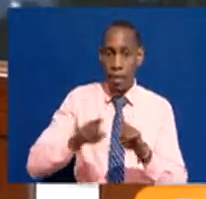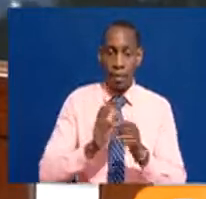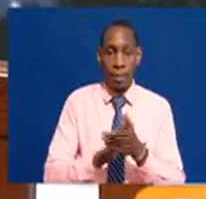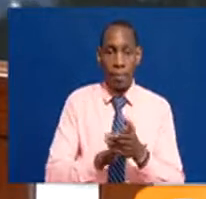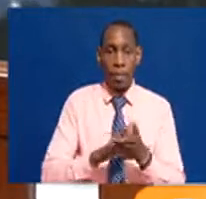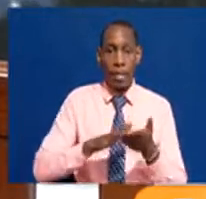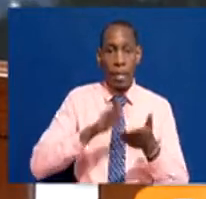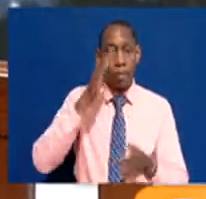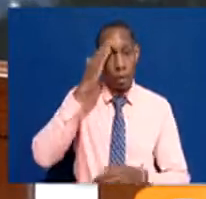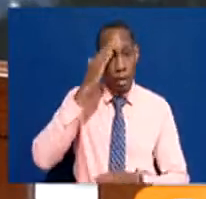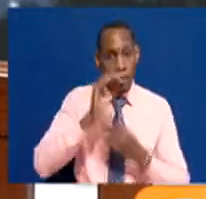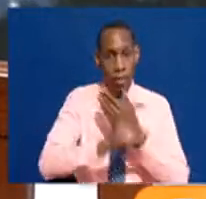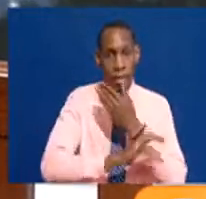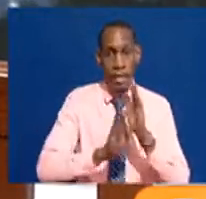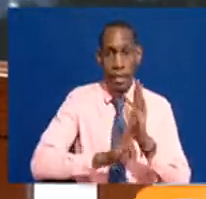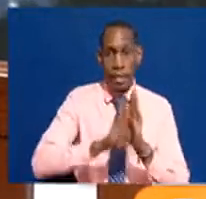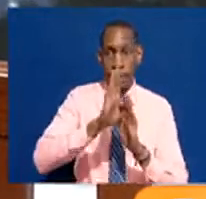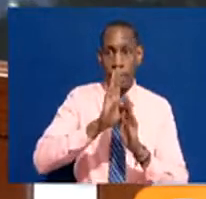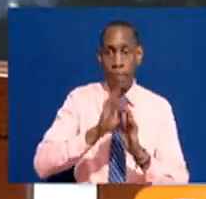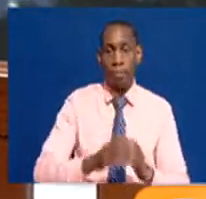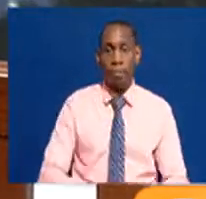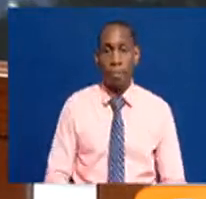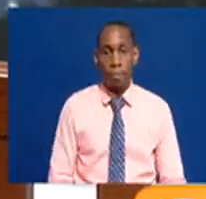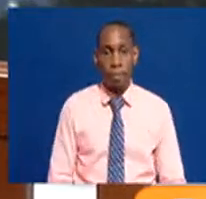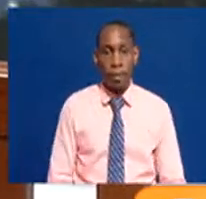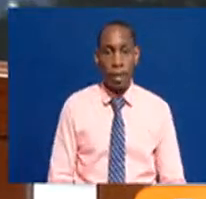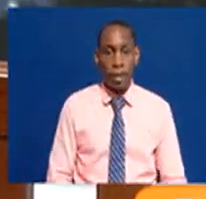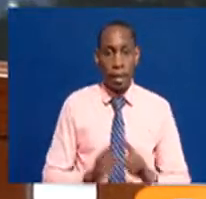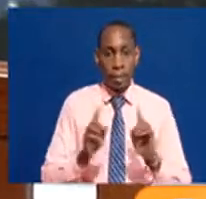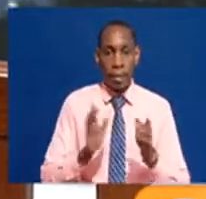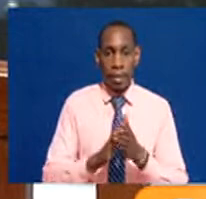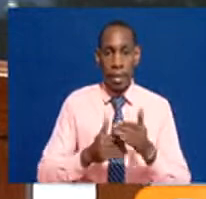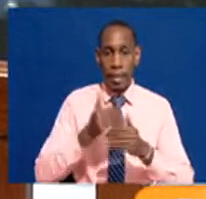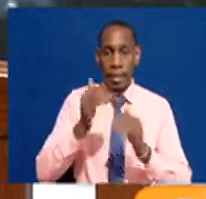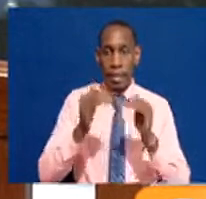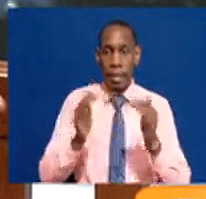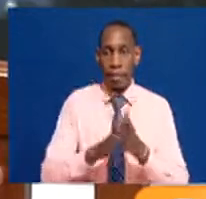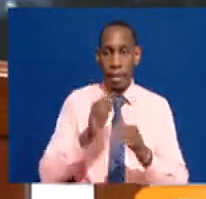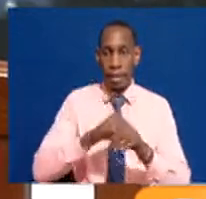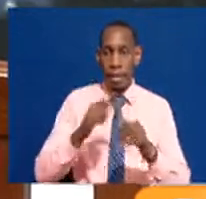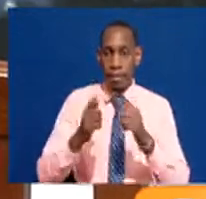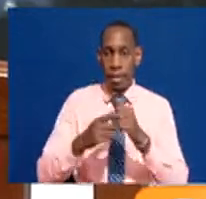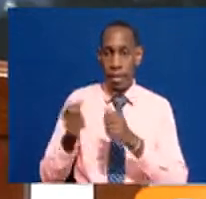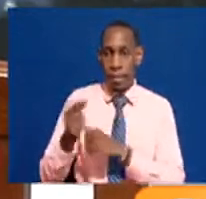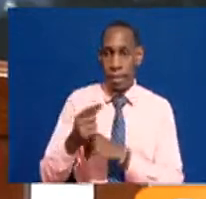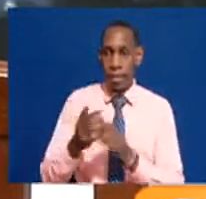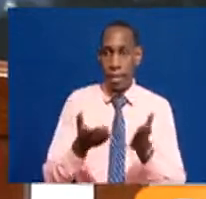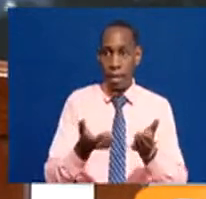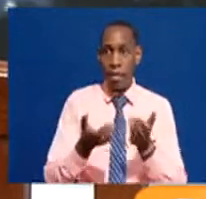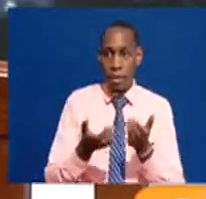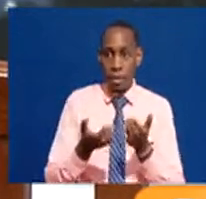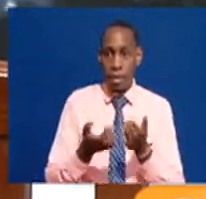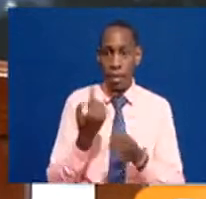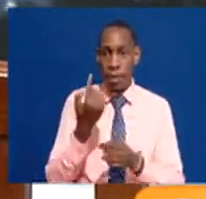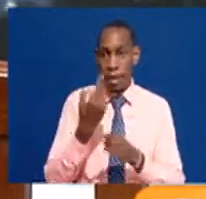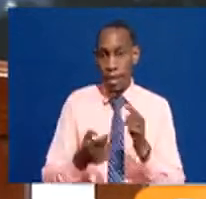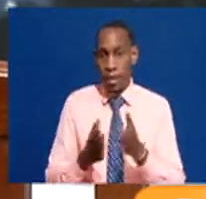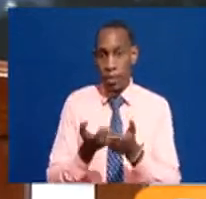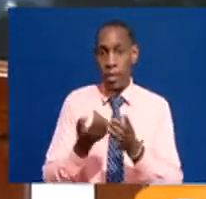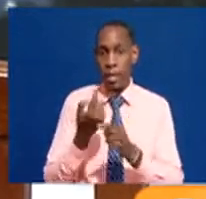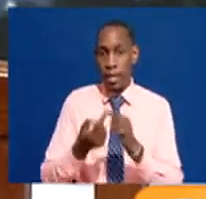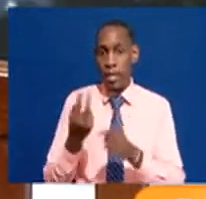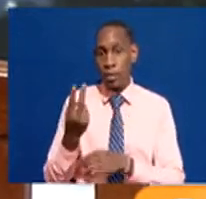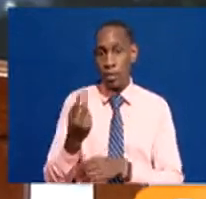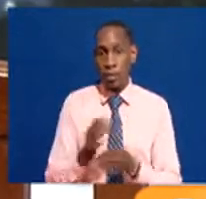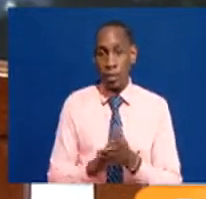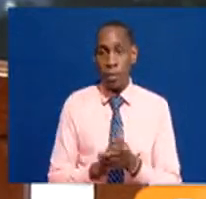assured that this country will move to the next level. But moving to the next level, we need 6 months, we need a year, we need 2 years,